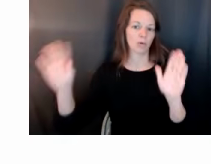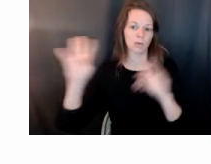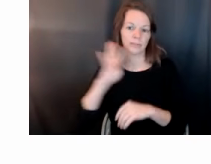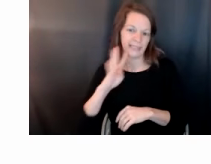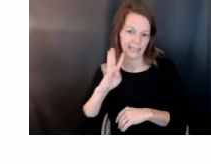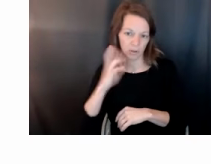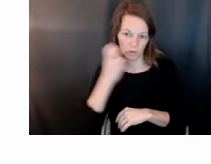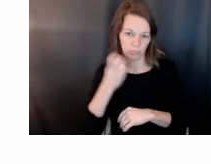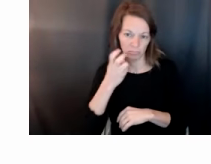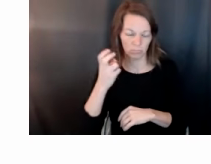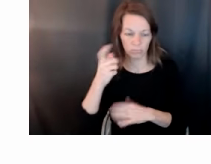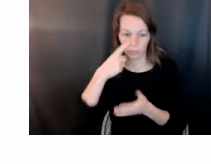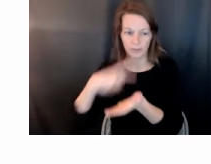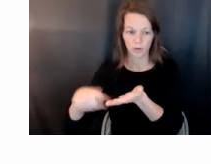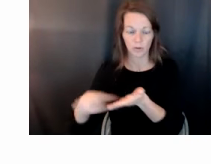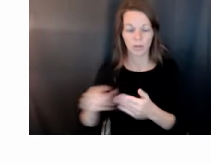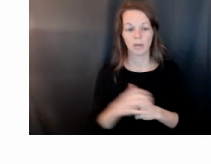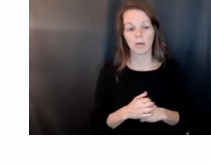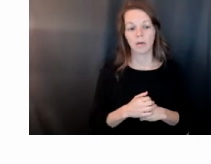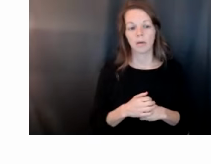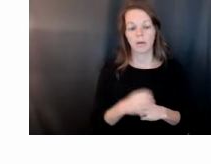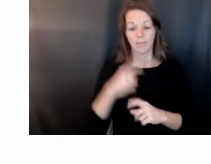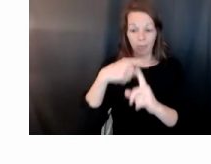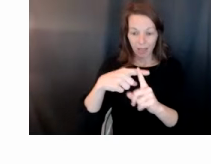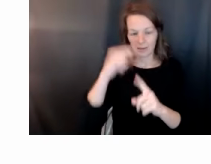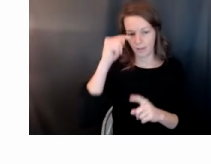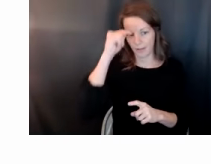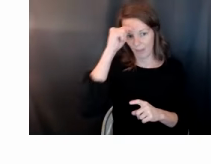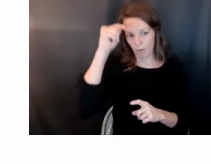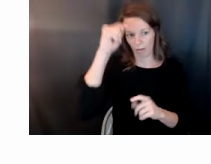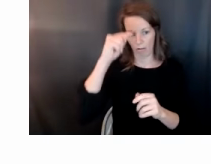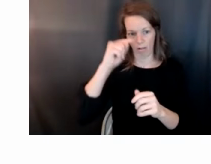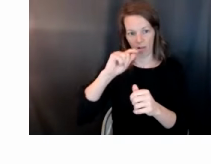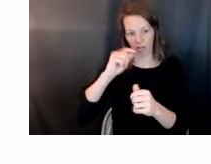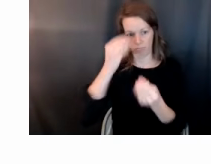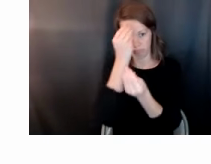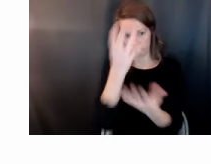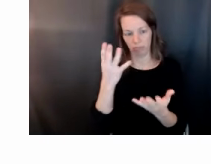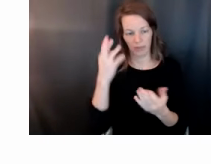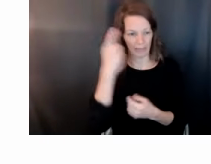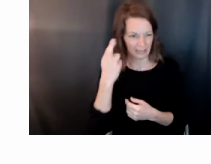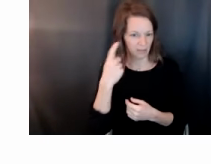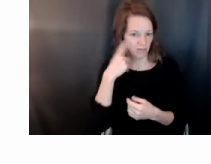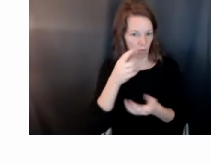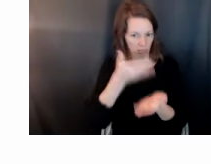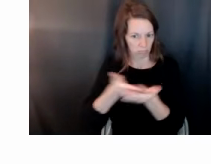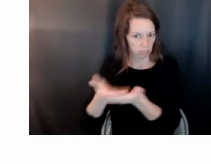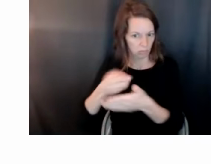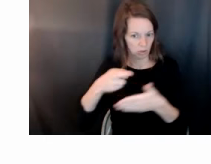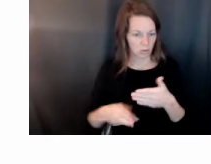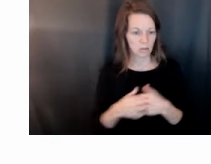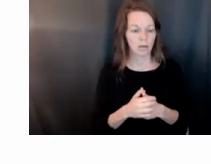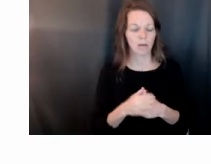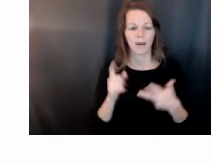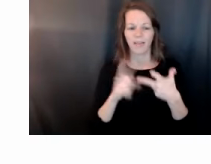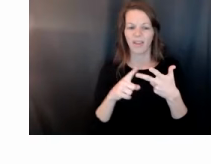research. And I will also provide the theoretical backdrop that has been proposed to explain these findings. I'll then